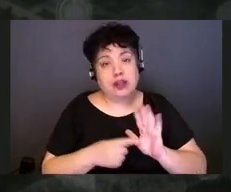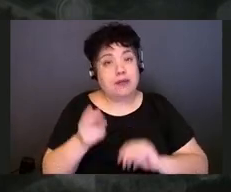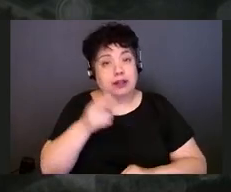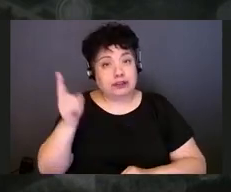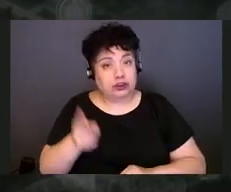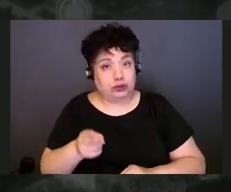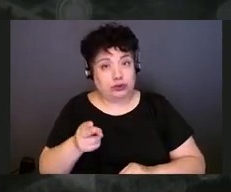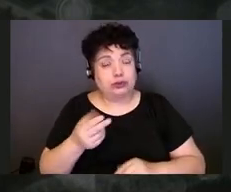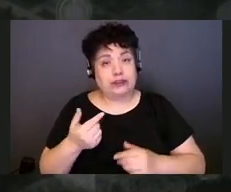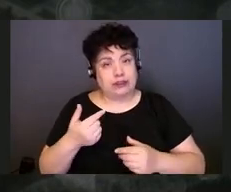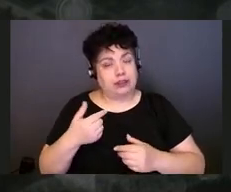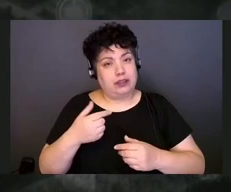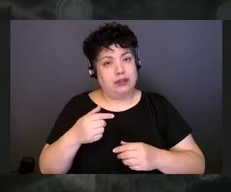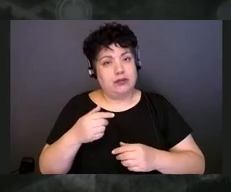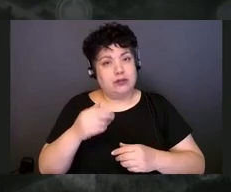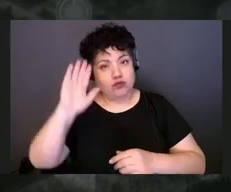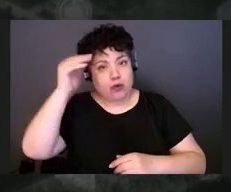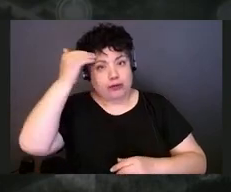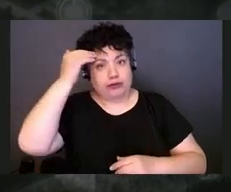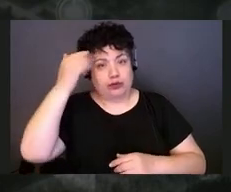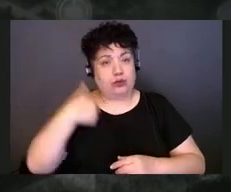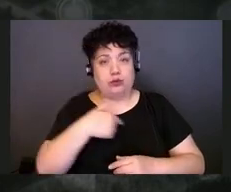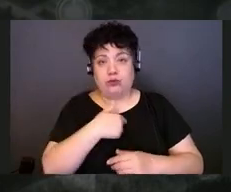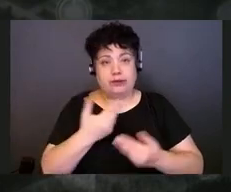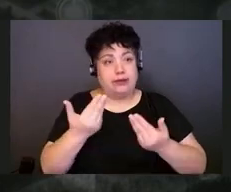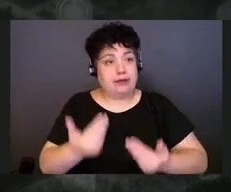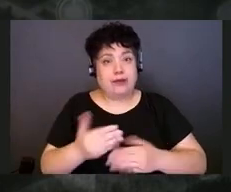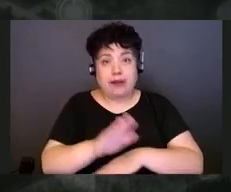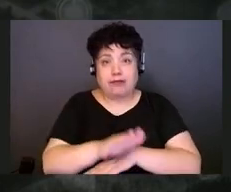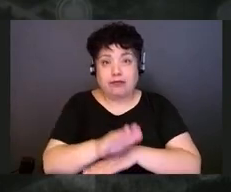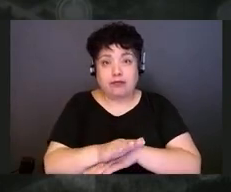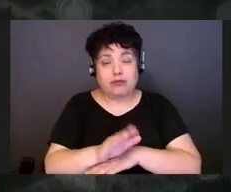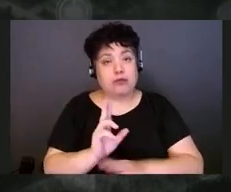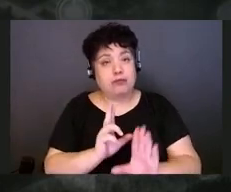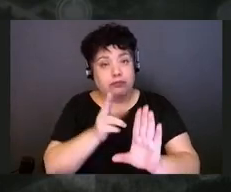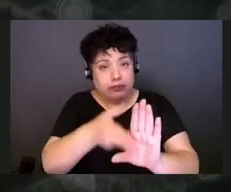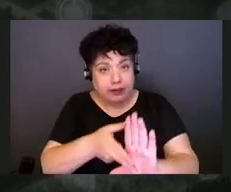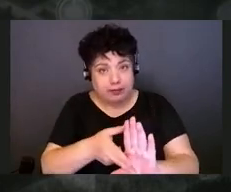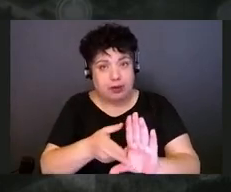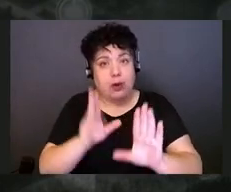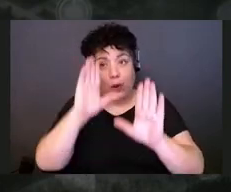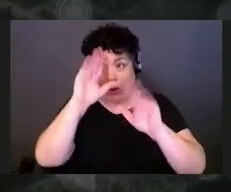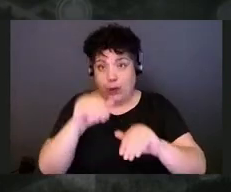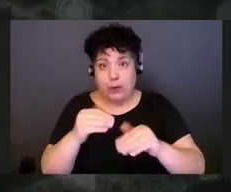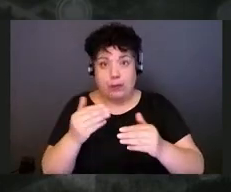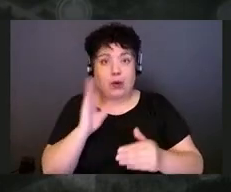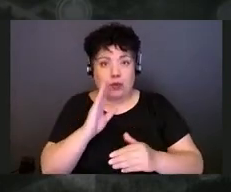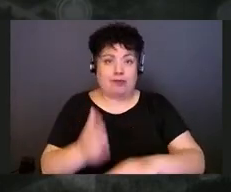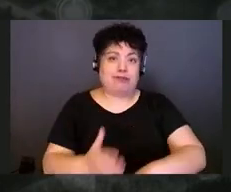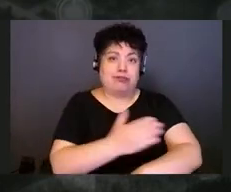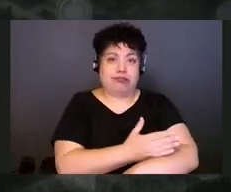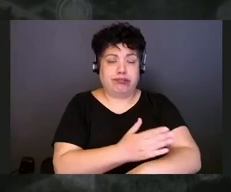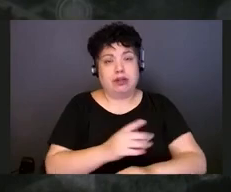that we enter here again this afternoon in the hope of making a different